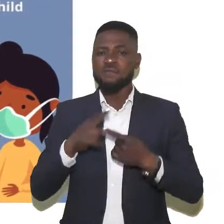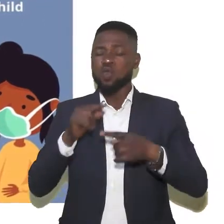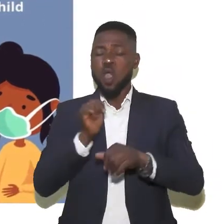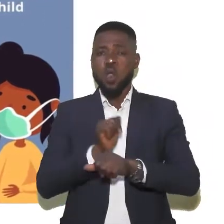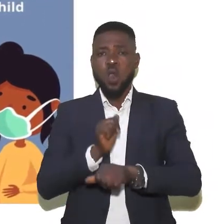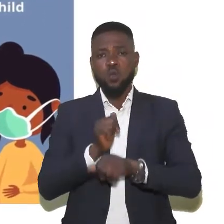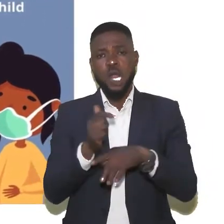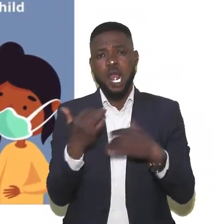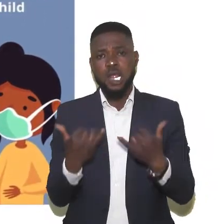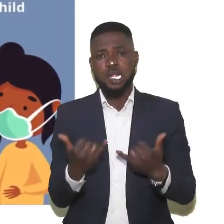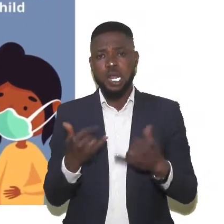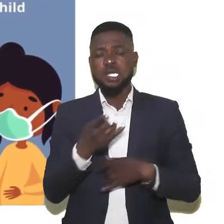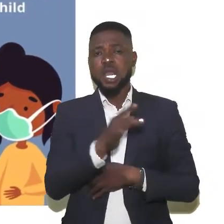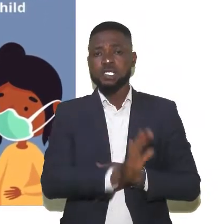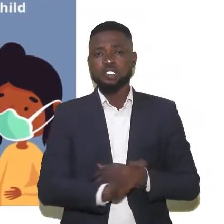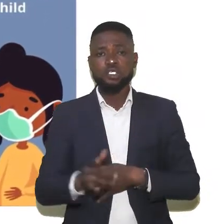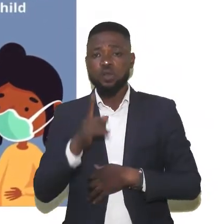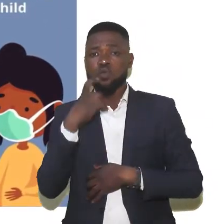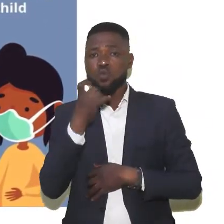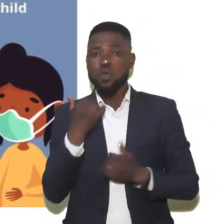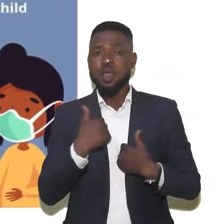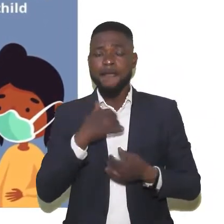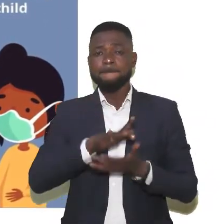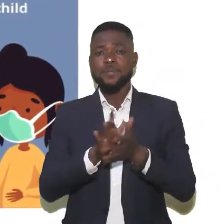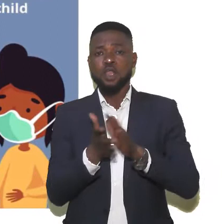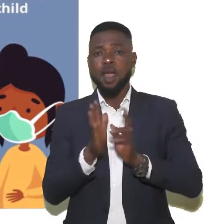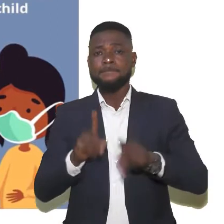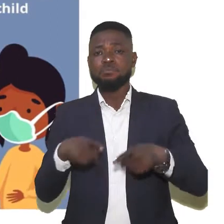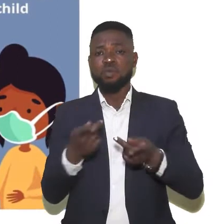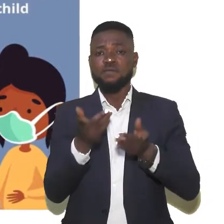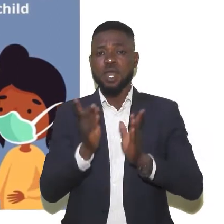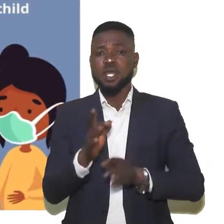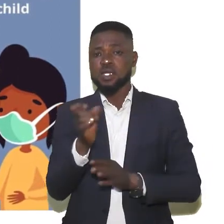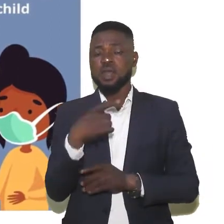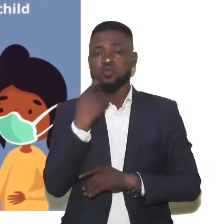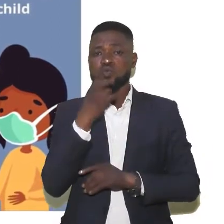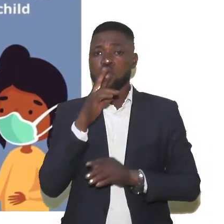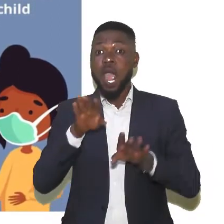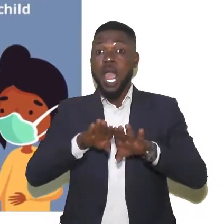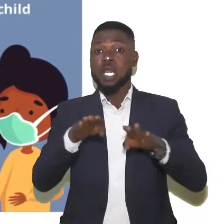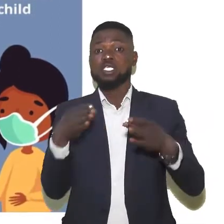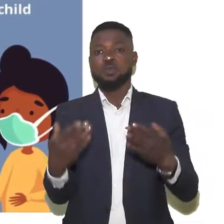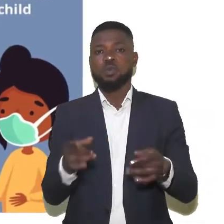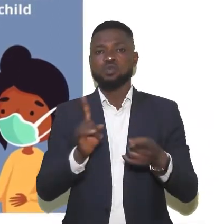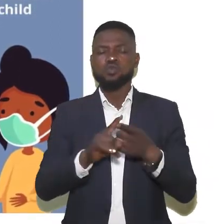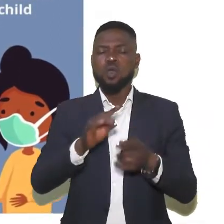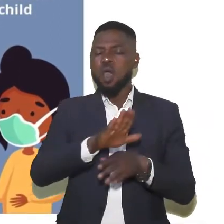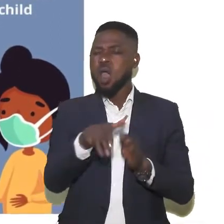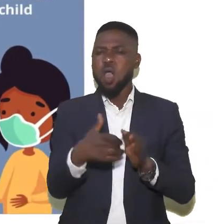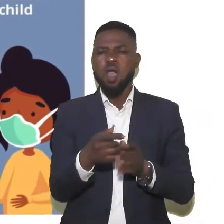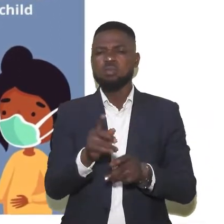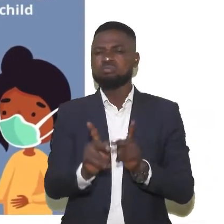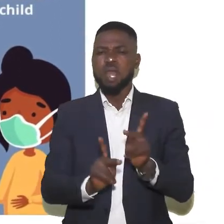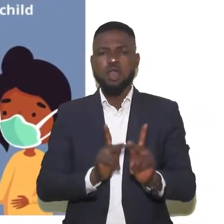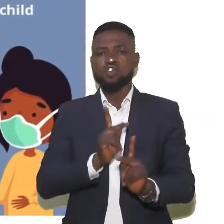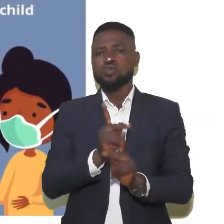hawk. Now, children who have become providers, who are exposed to